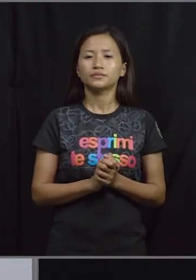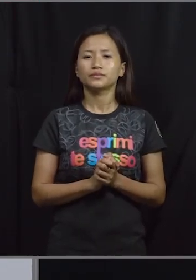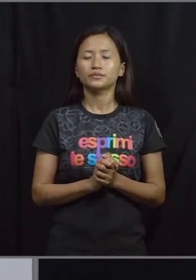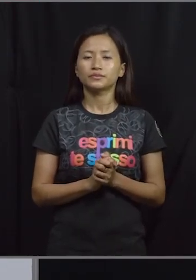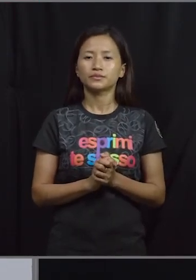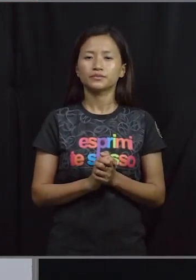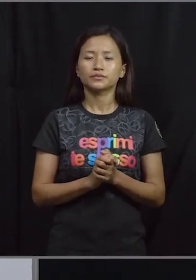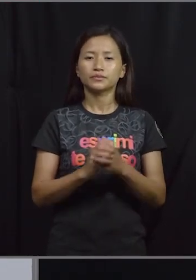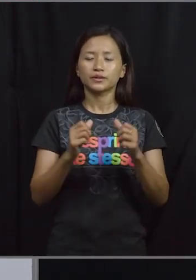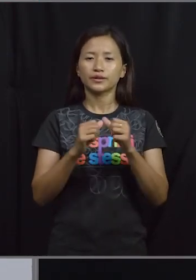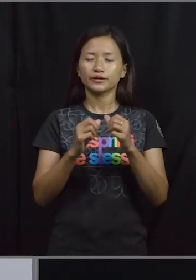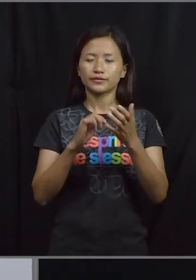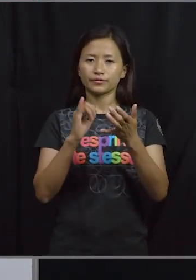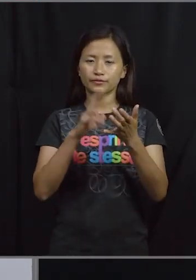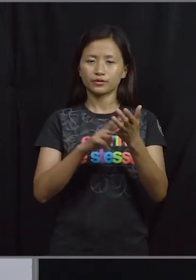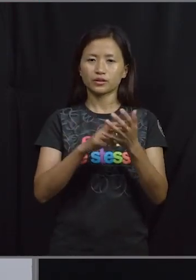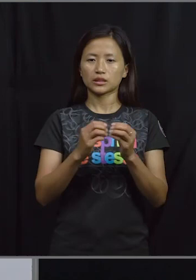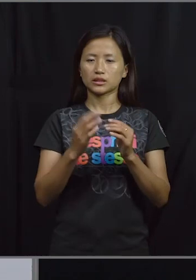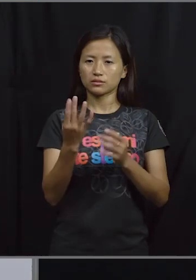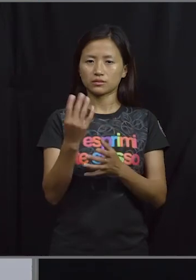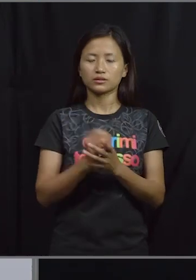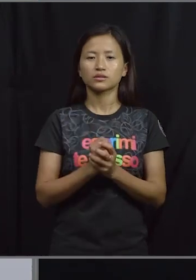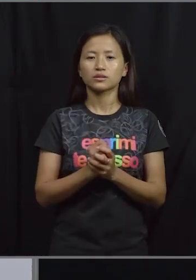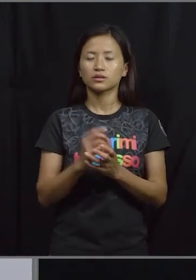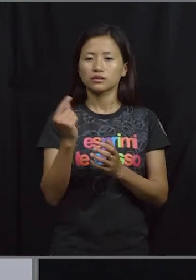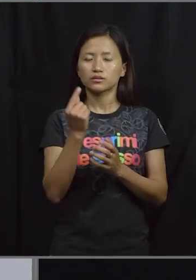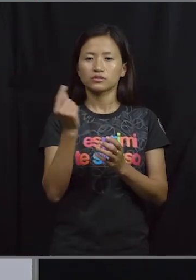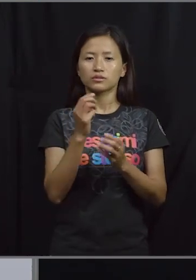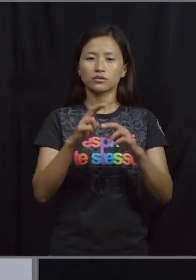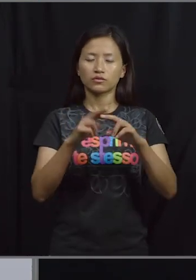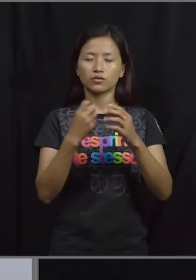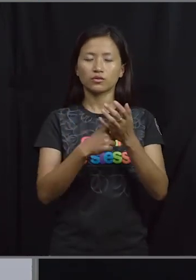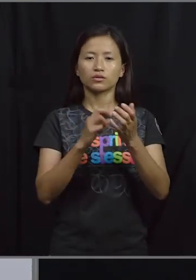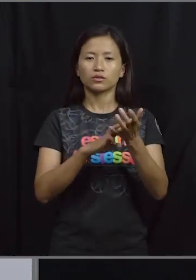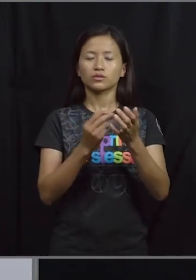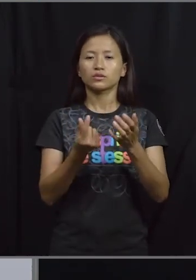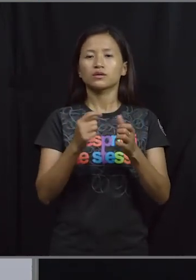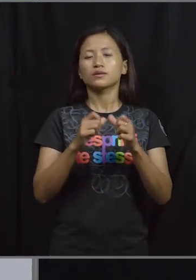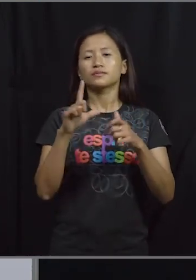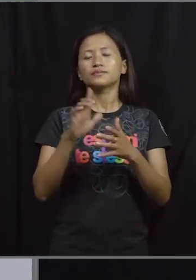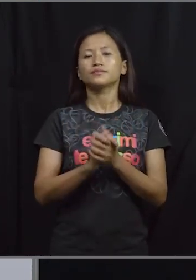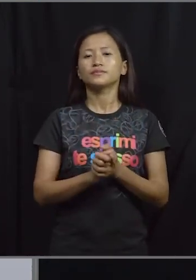So then A inverse can be calculated by using this formula.